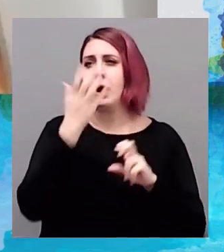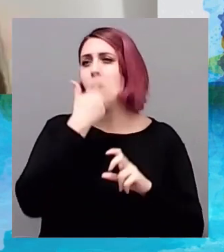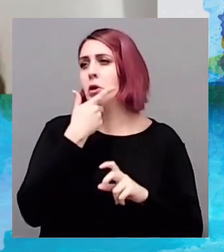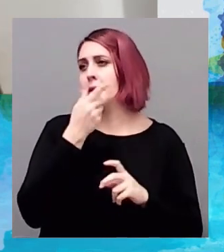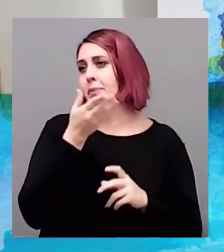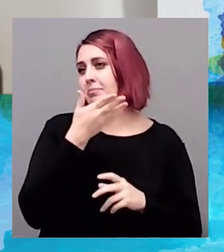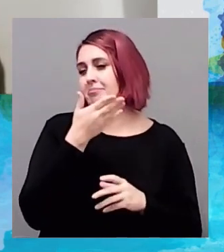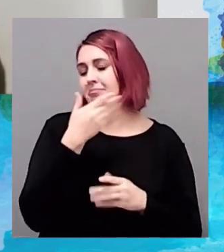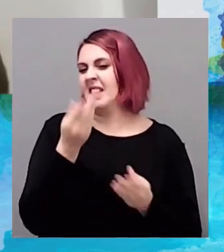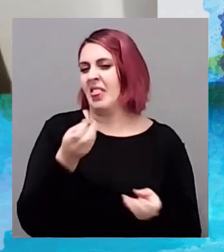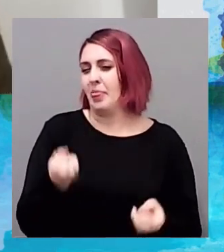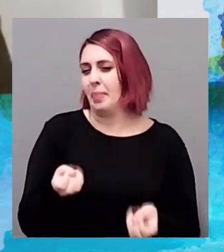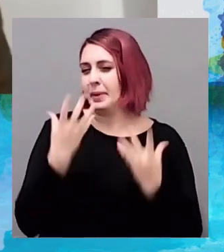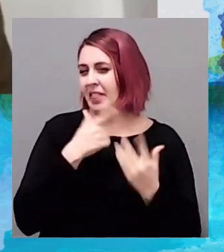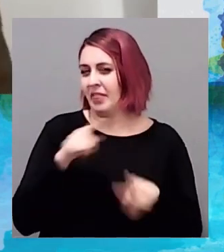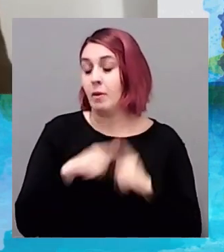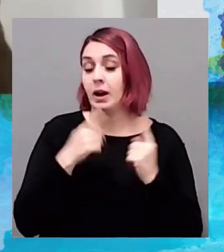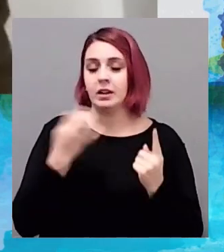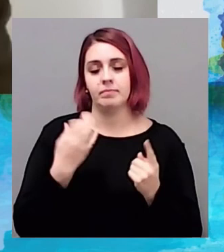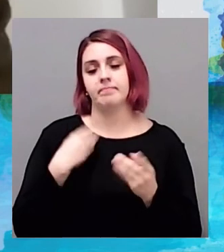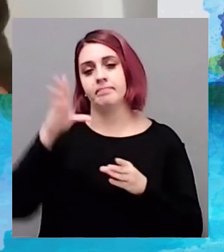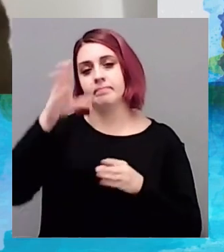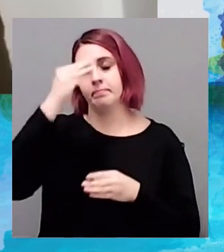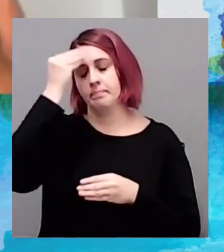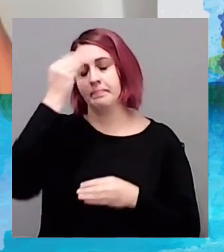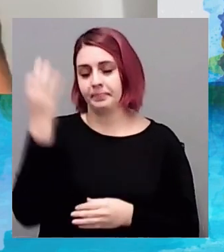people who cannot see colors, all kinds